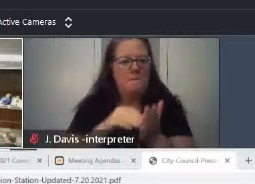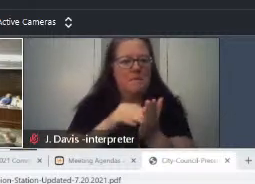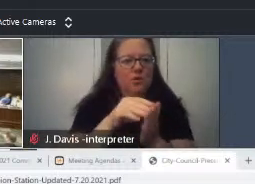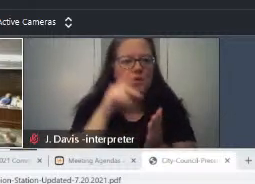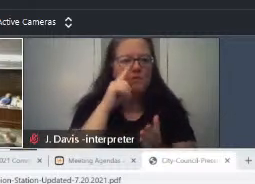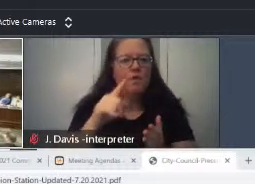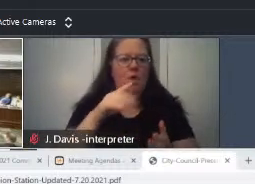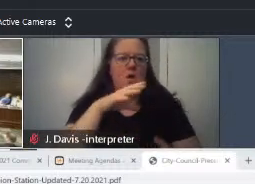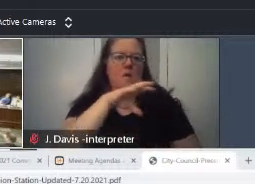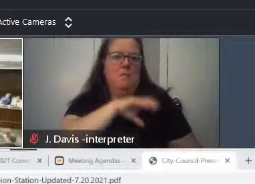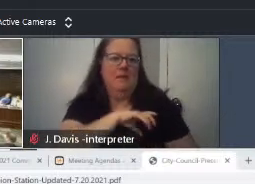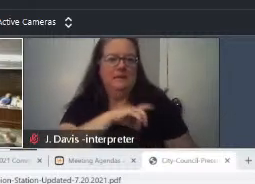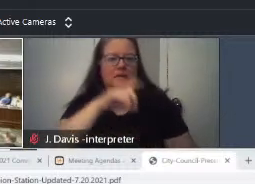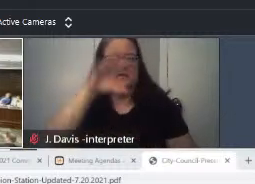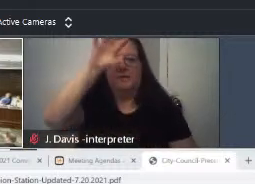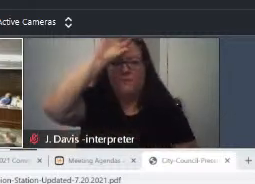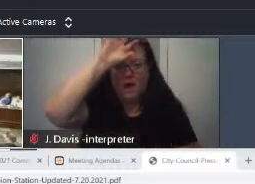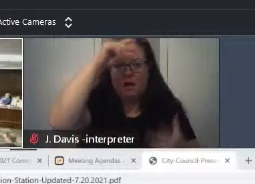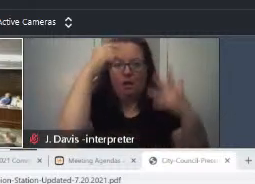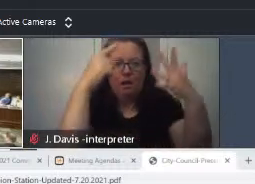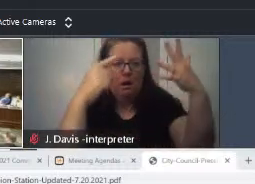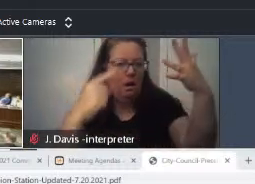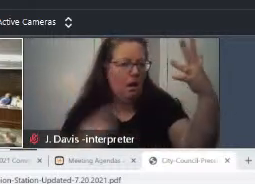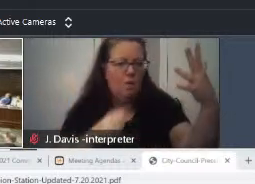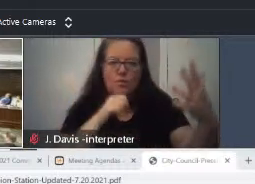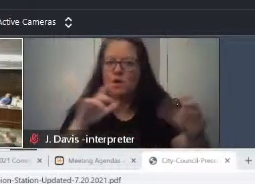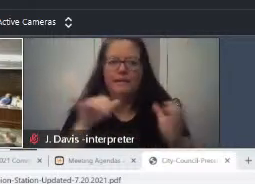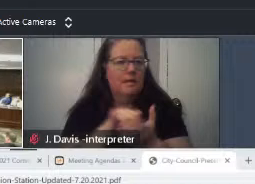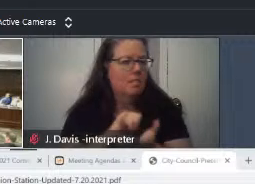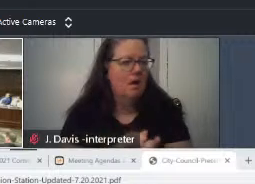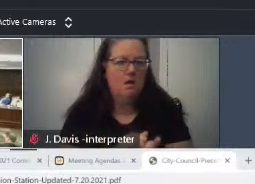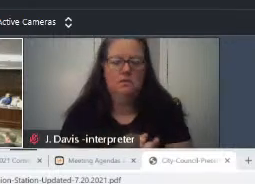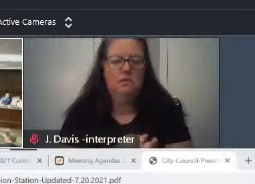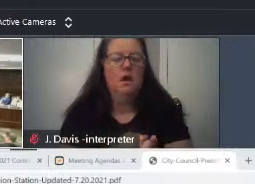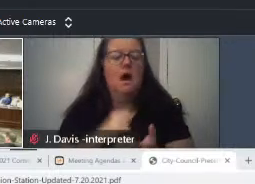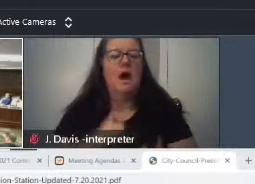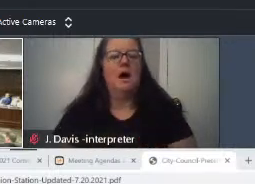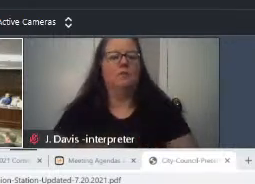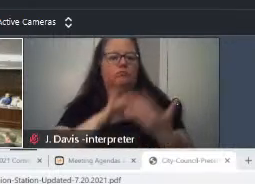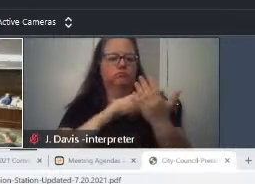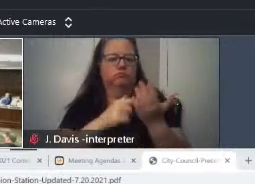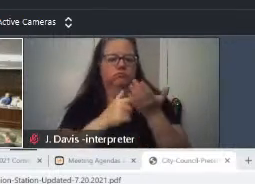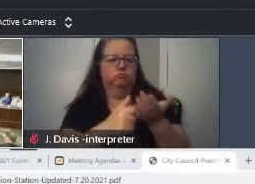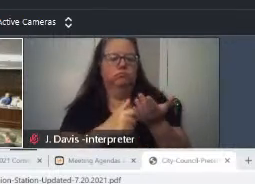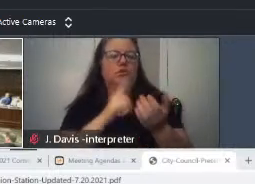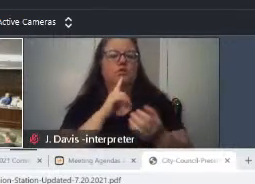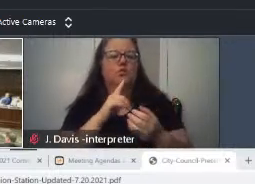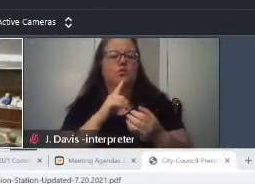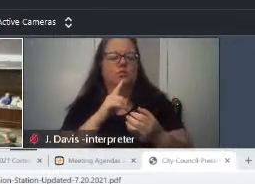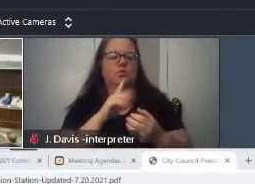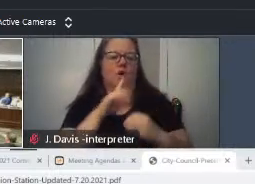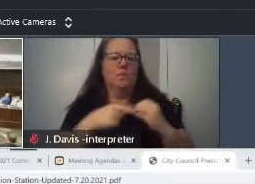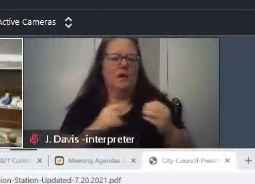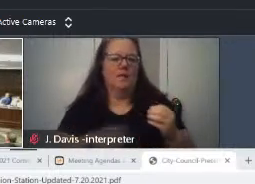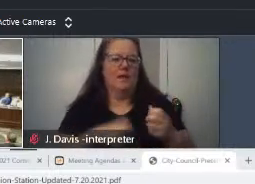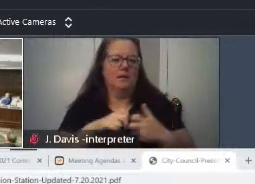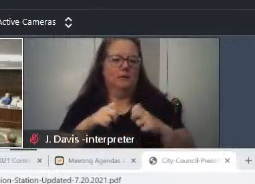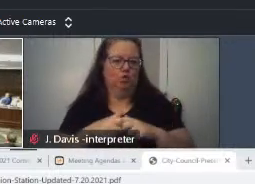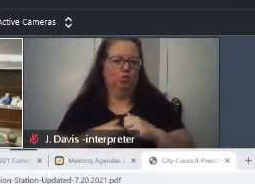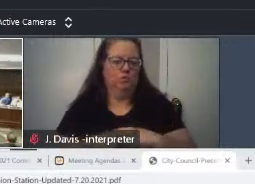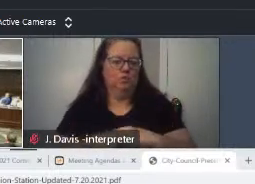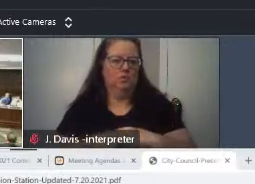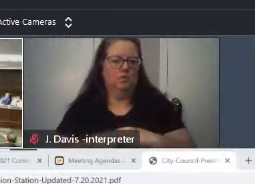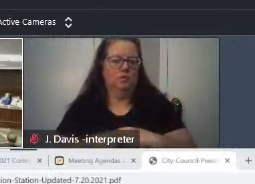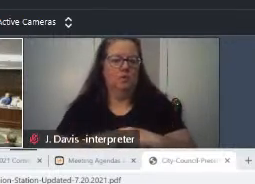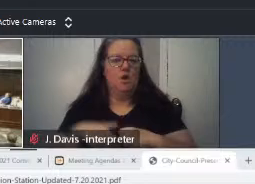streets, and do all the other things. So I just I brought that up to raise that particular issue. But